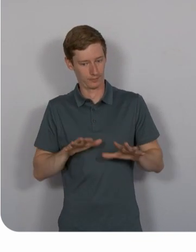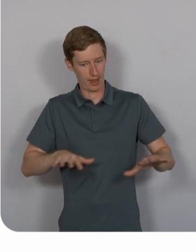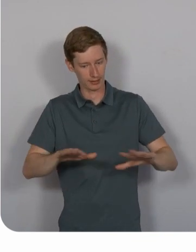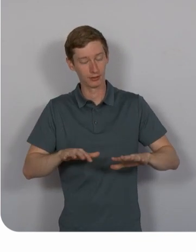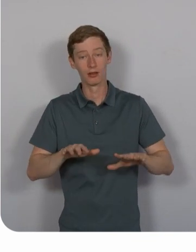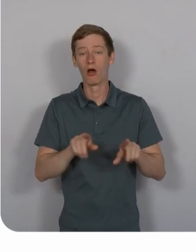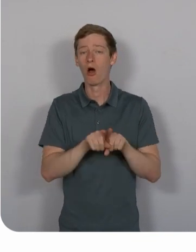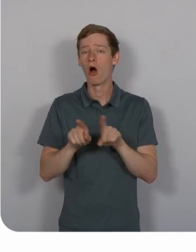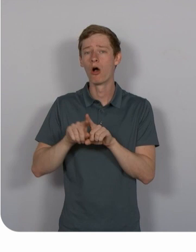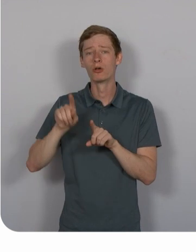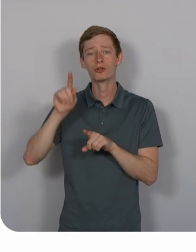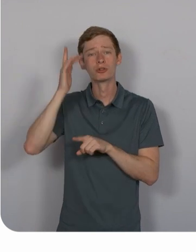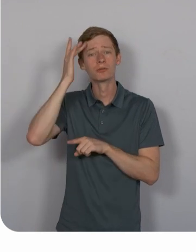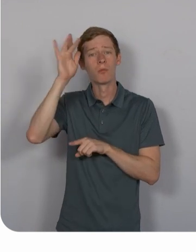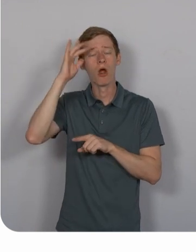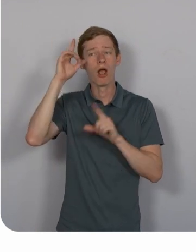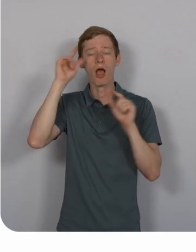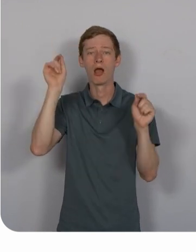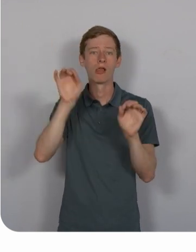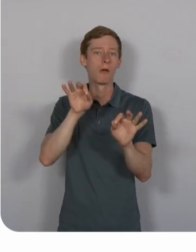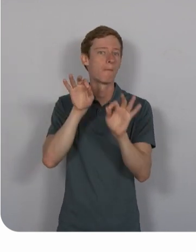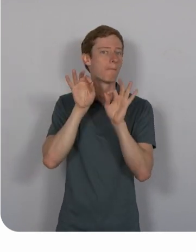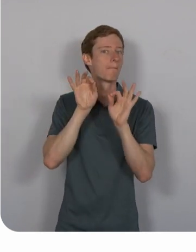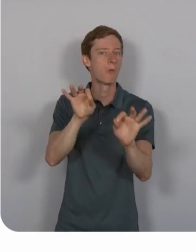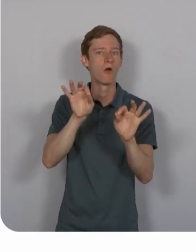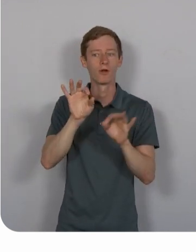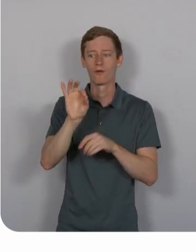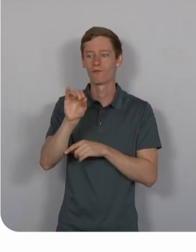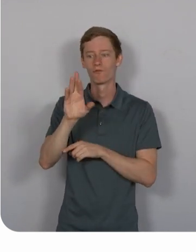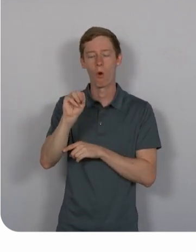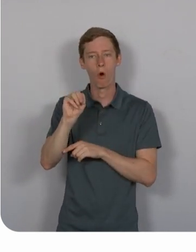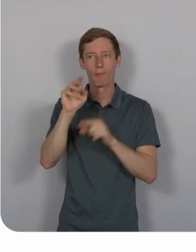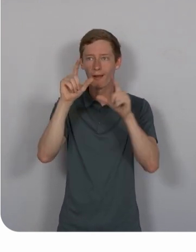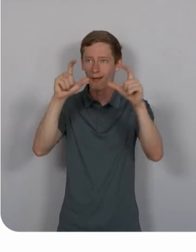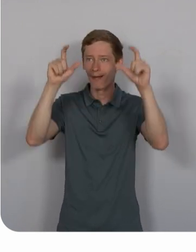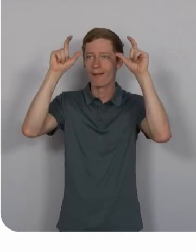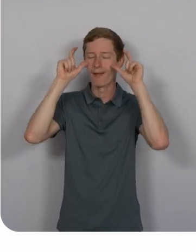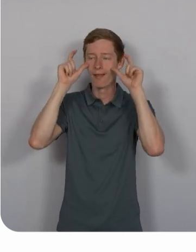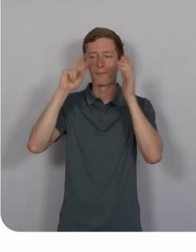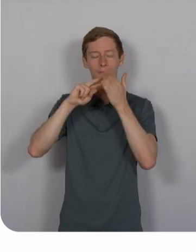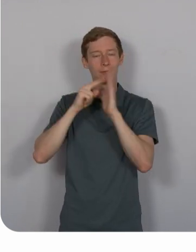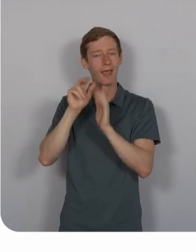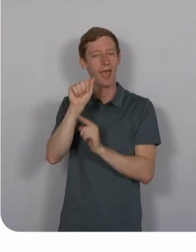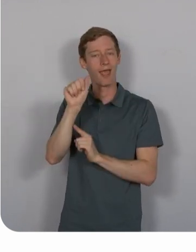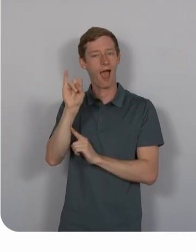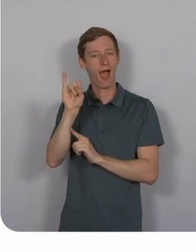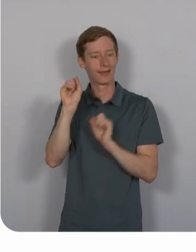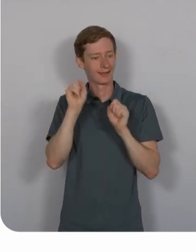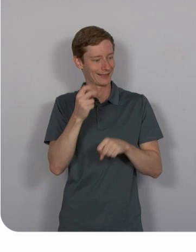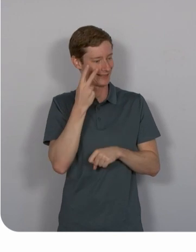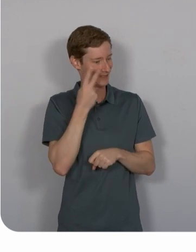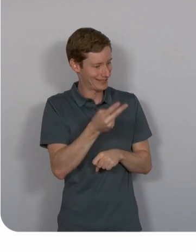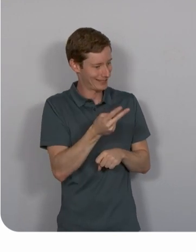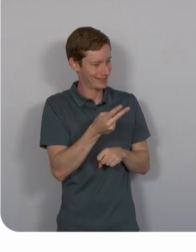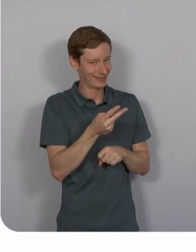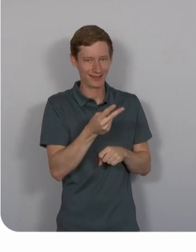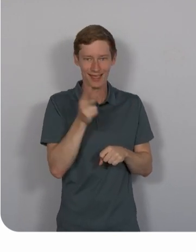smart glasses are the ideal form factor for you to let an AI assistant see what you're seeing and hear what you're